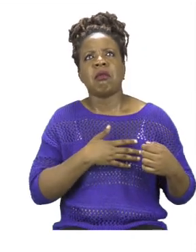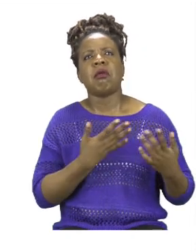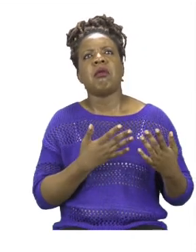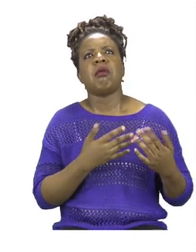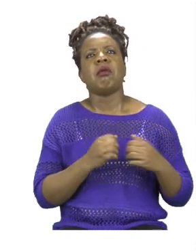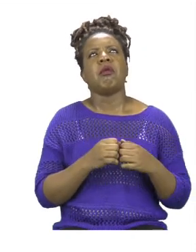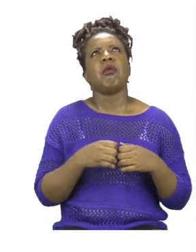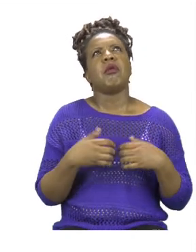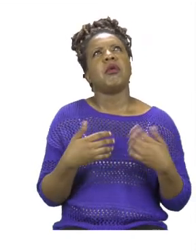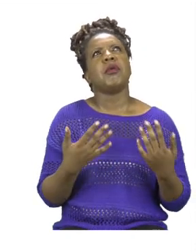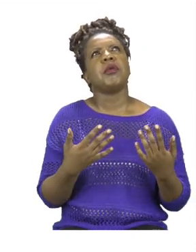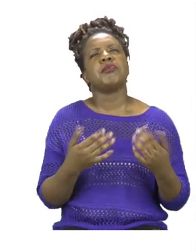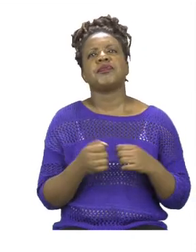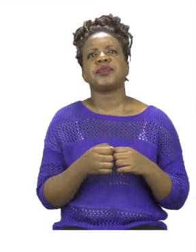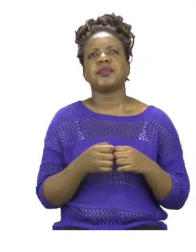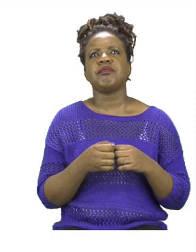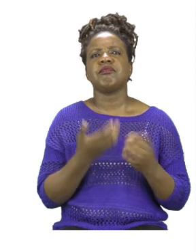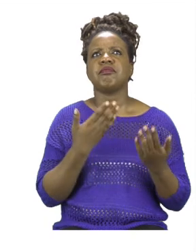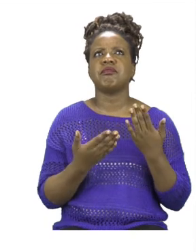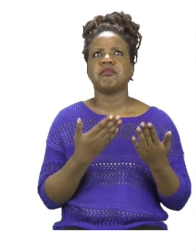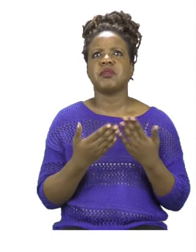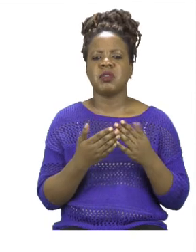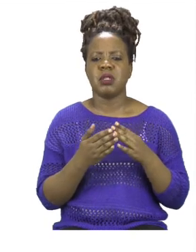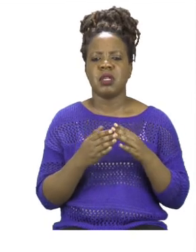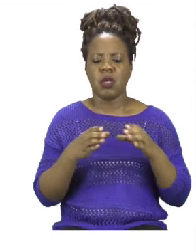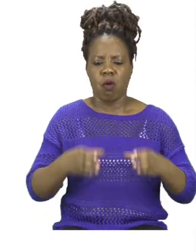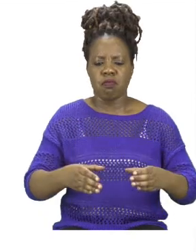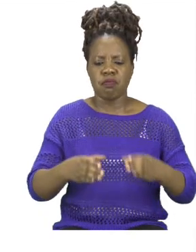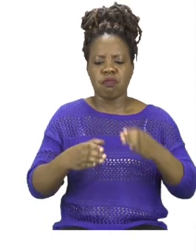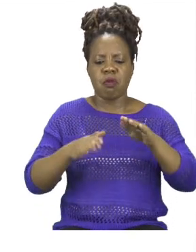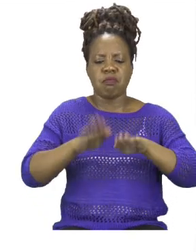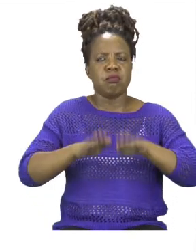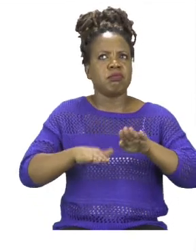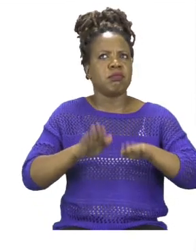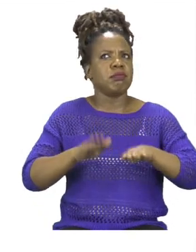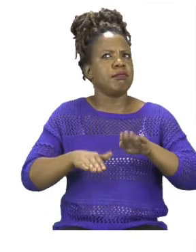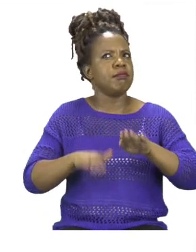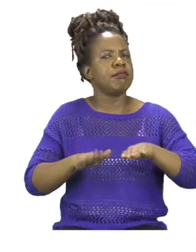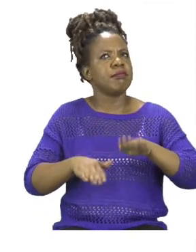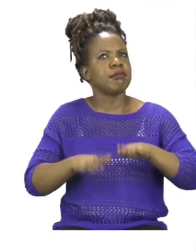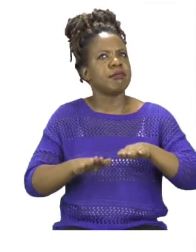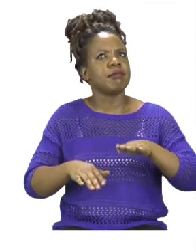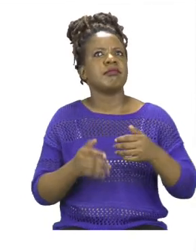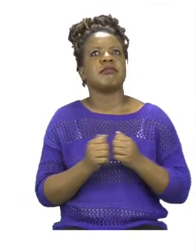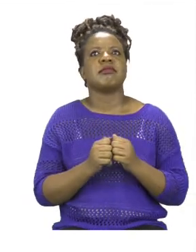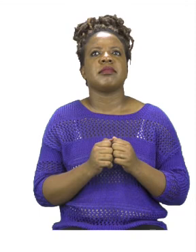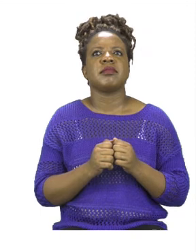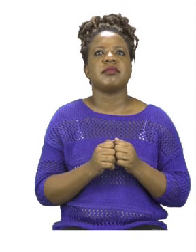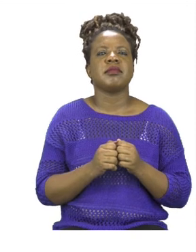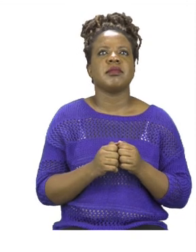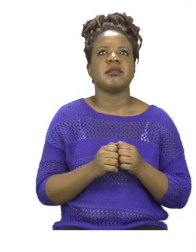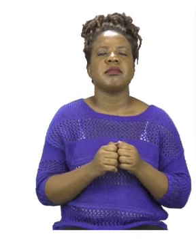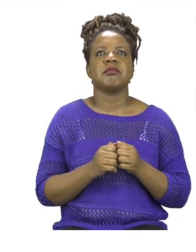a sound. Usually it's a doo-dum, doo-dum, doo-dum kind of sound.